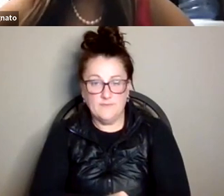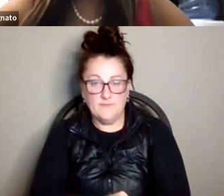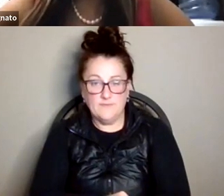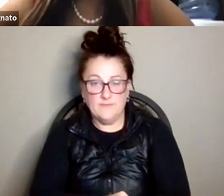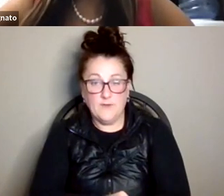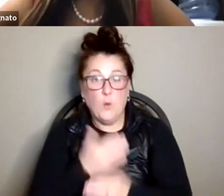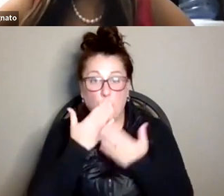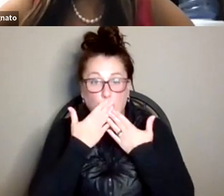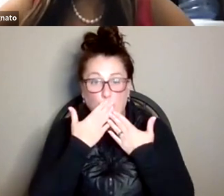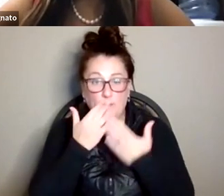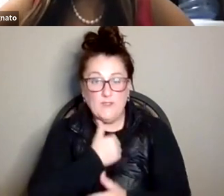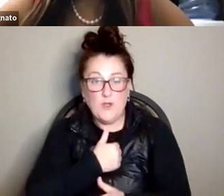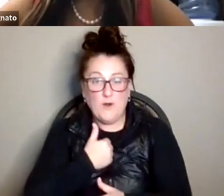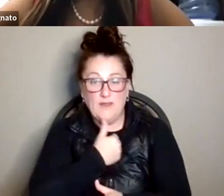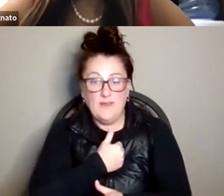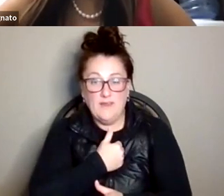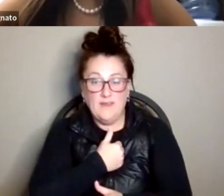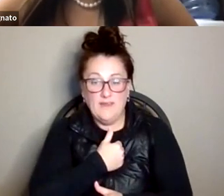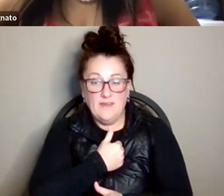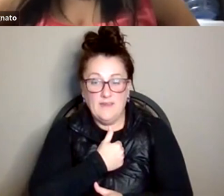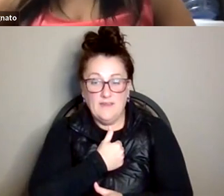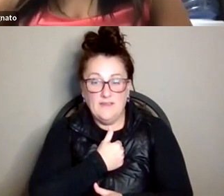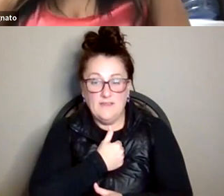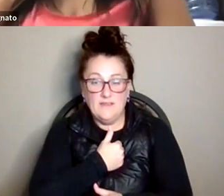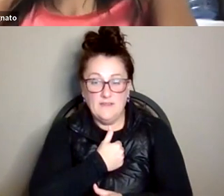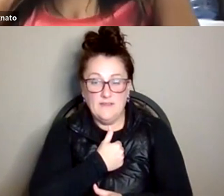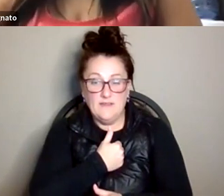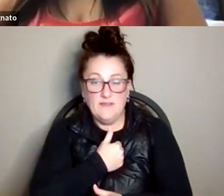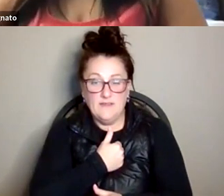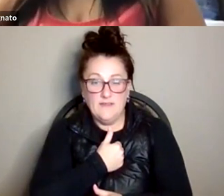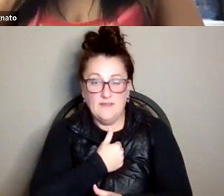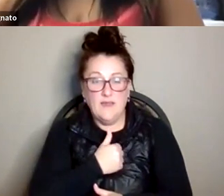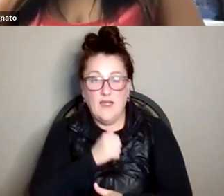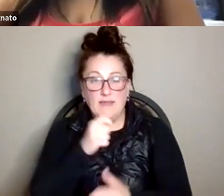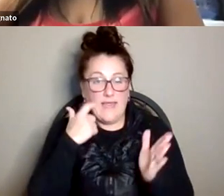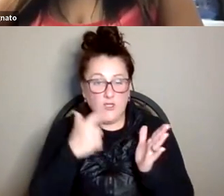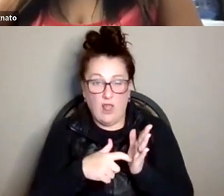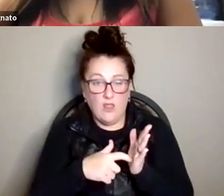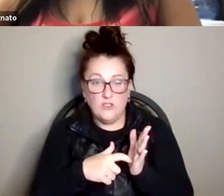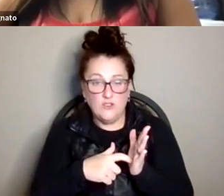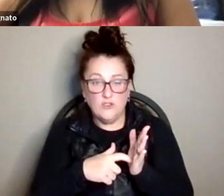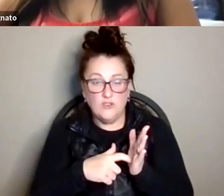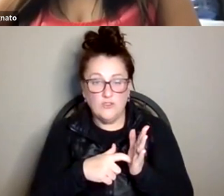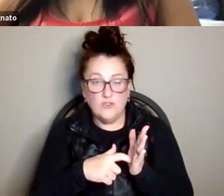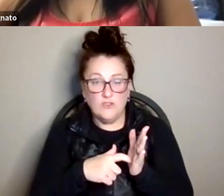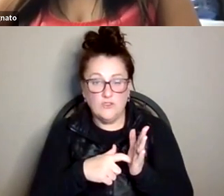Oh, forgive me. I have neglected actually to acknowledge a member